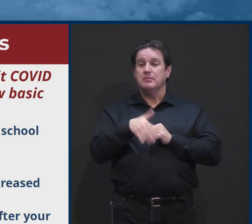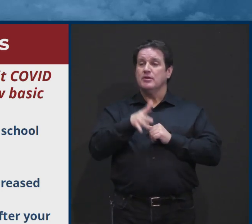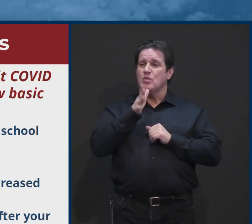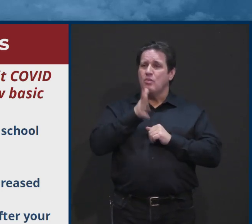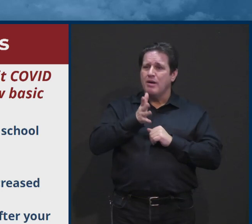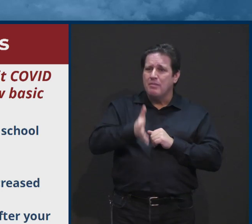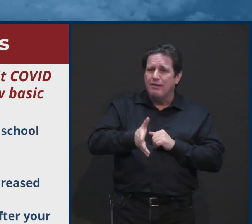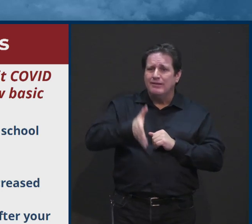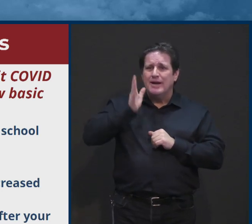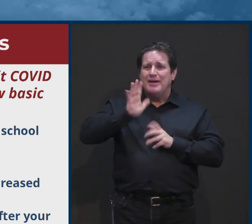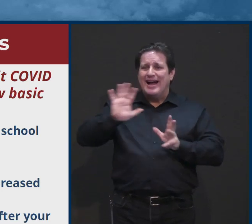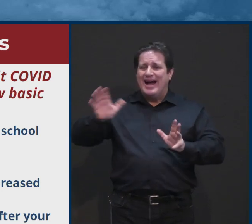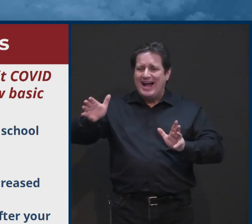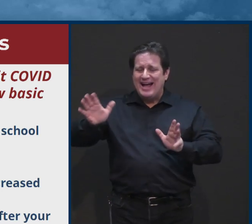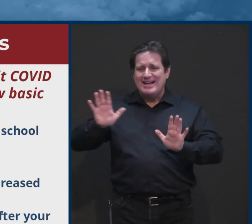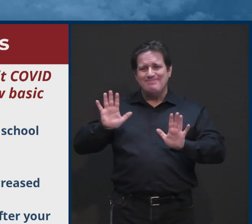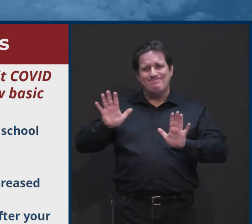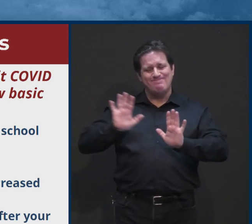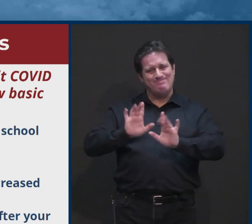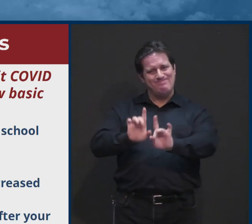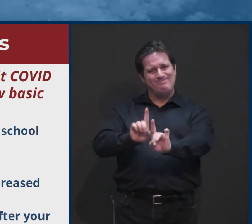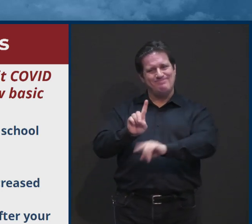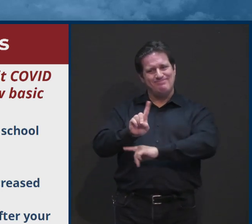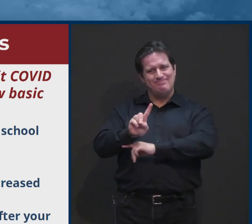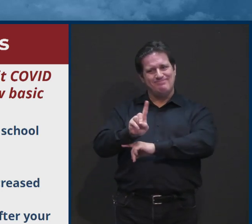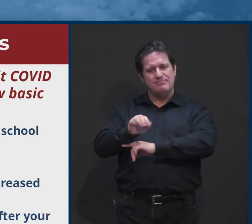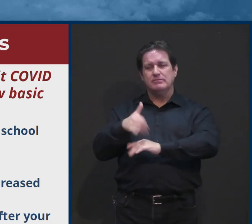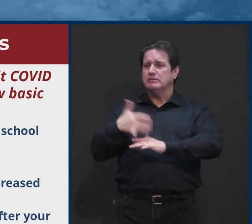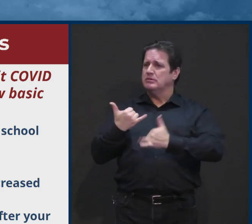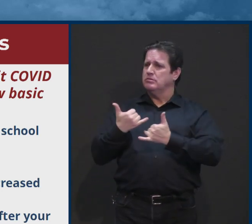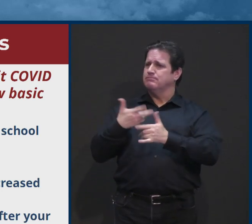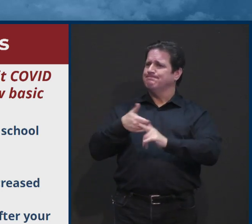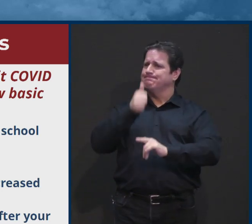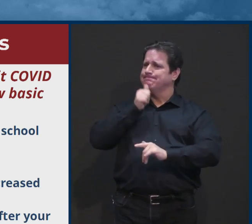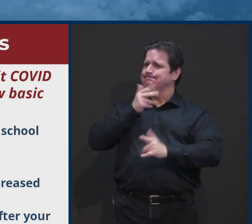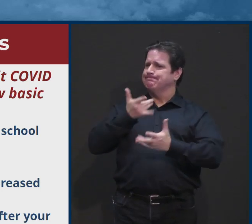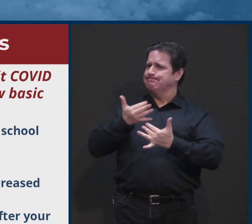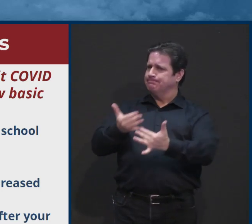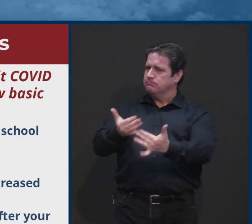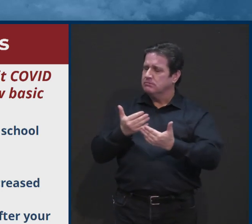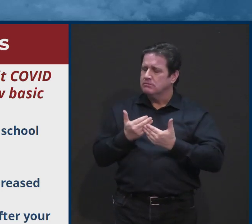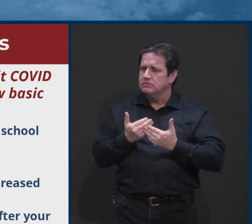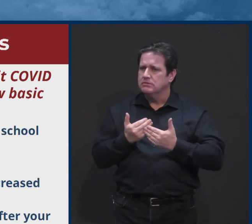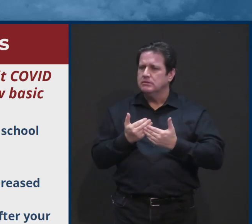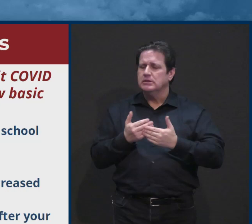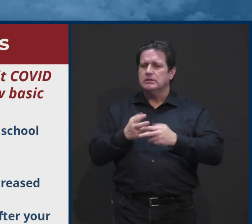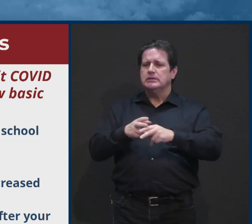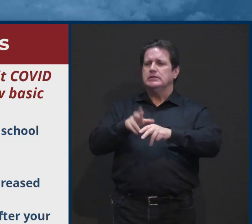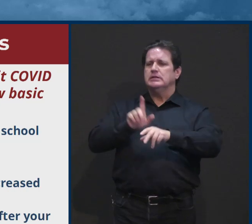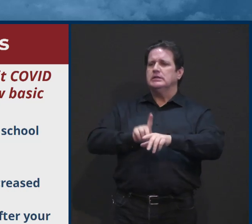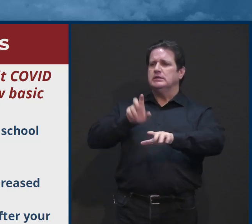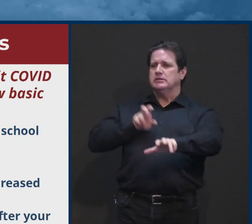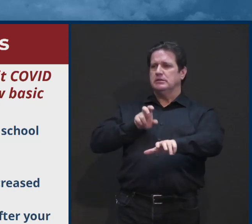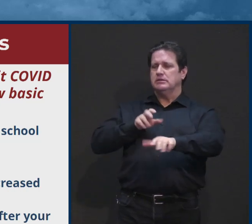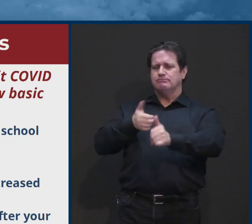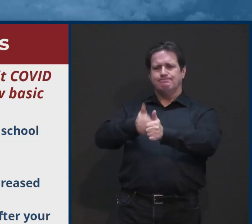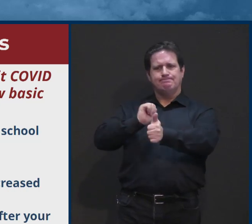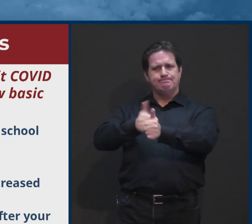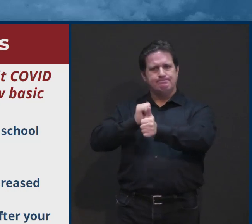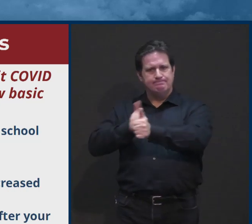grandma or grandpa a hug, now is not the time. So make sure that you keep your distance. Please